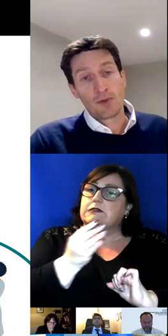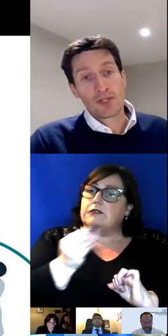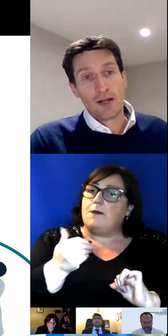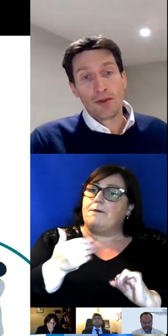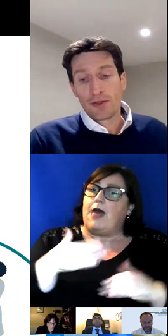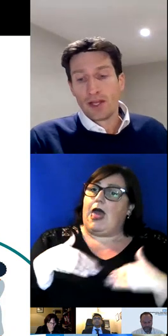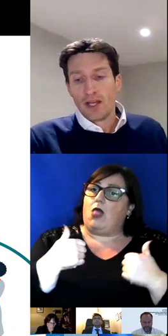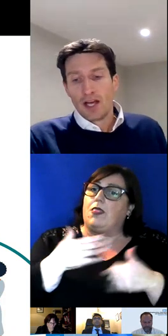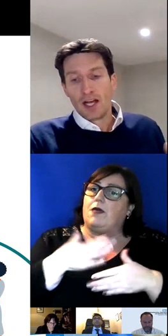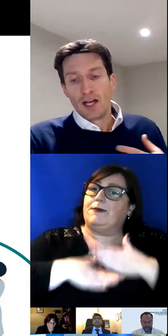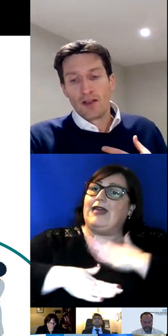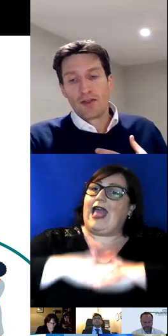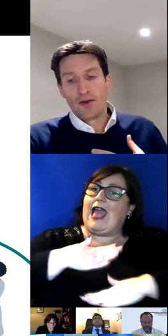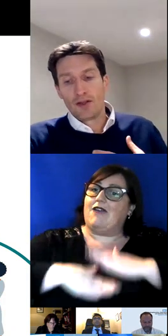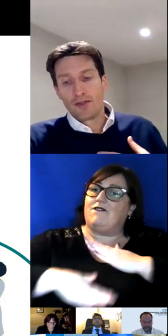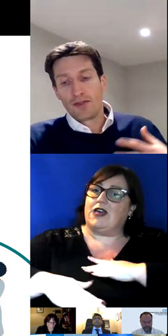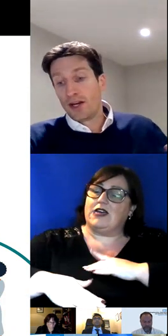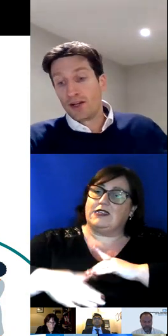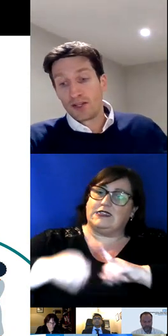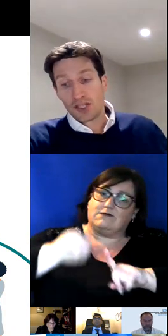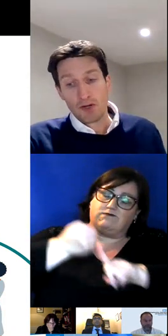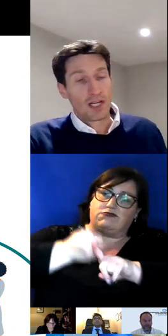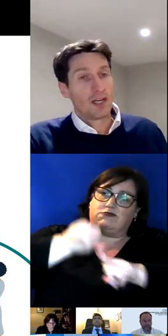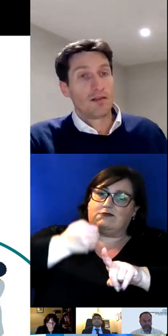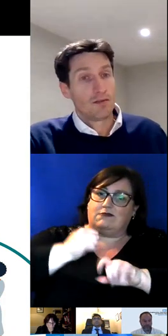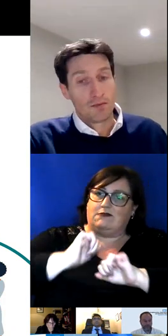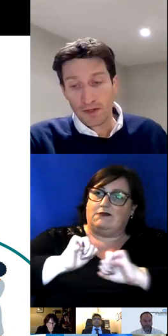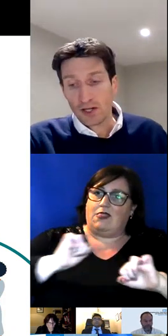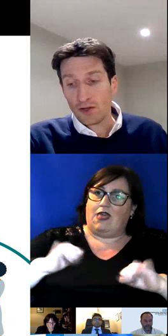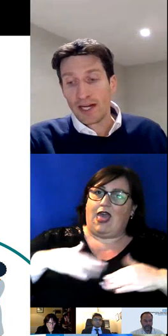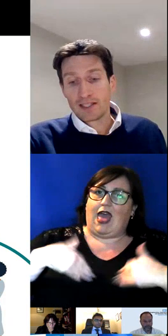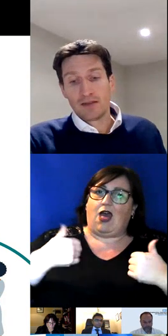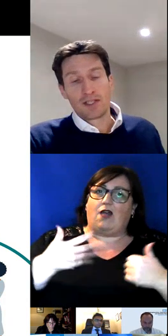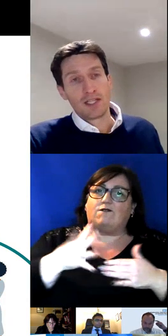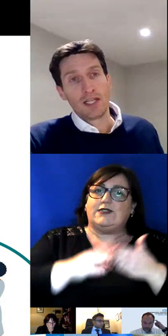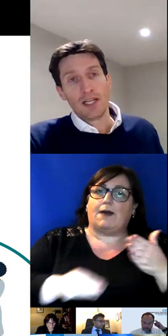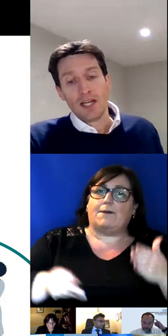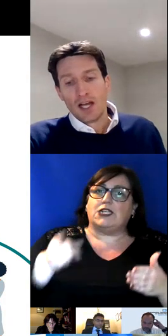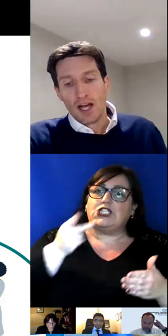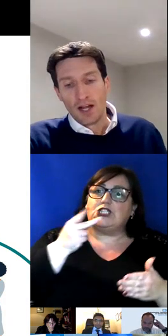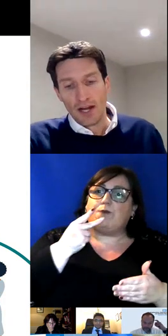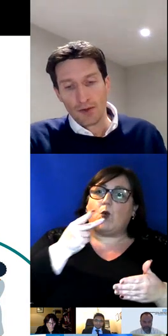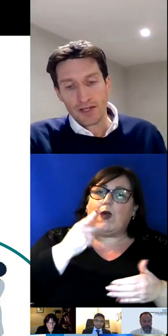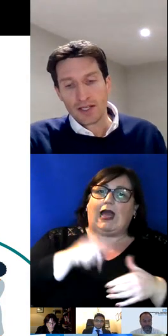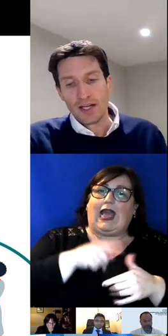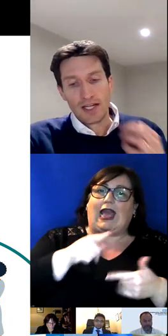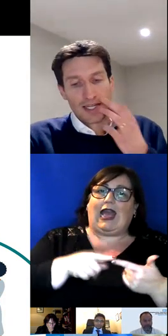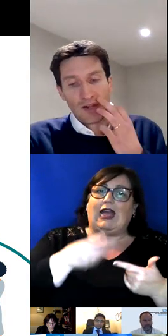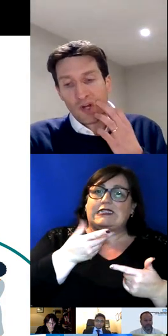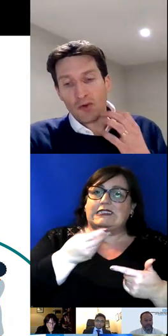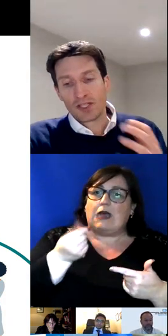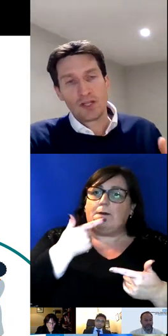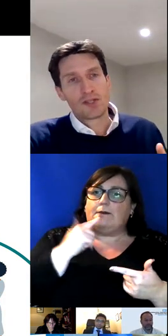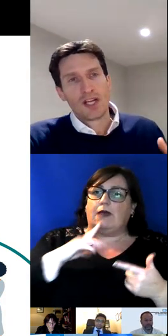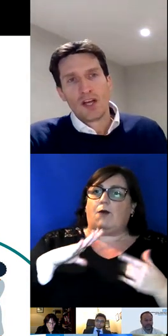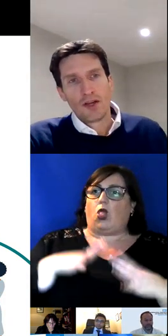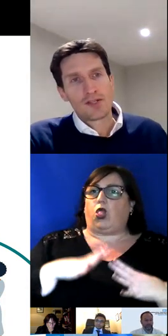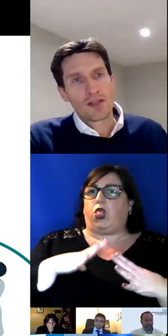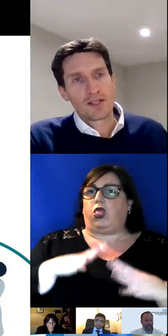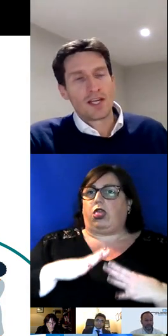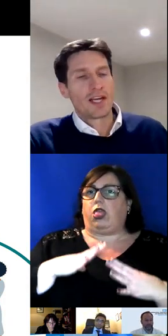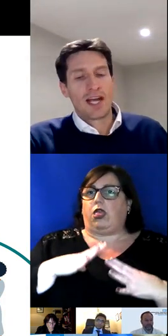impact people's health, that are smoking, physical inactivity, unhealthy diet, alcohol